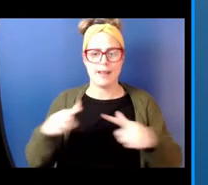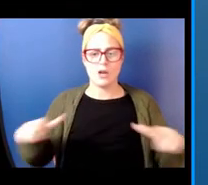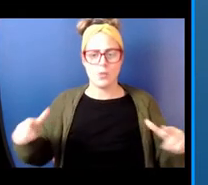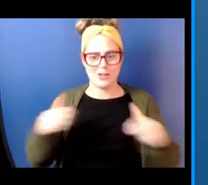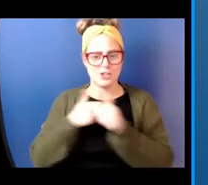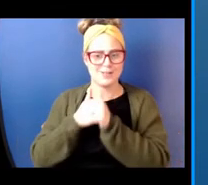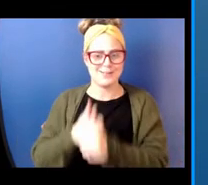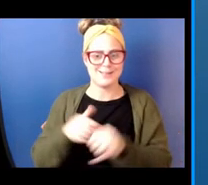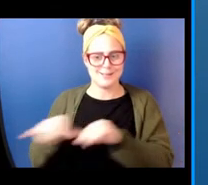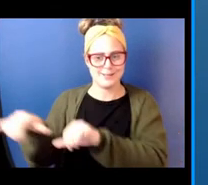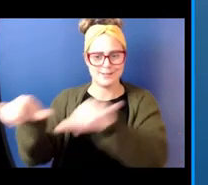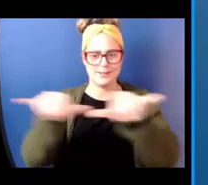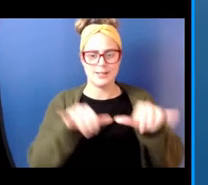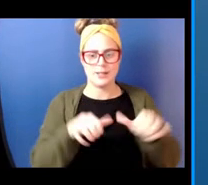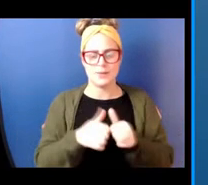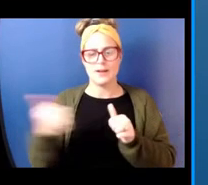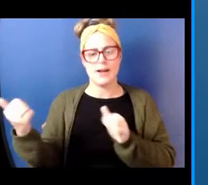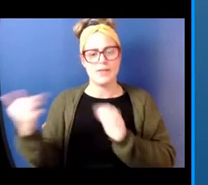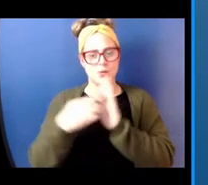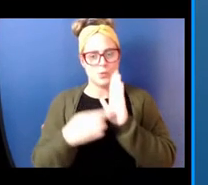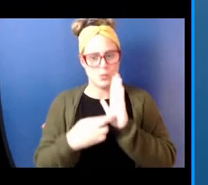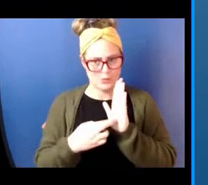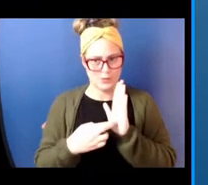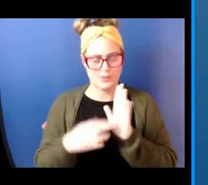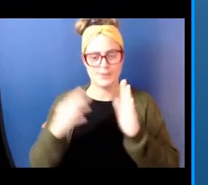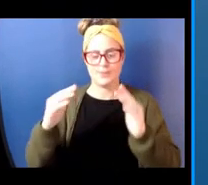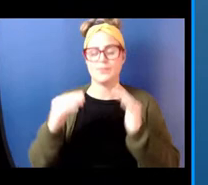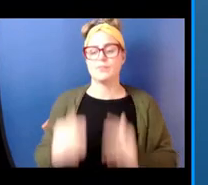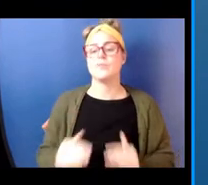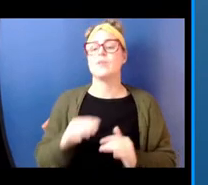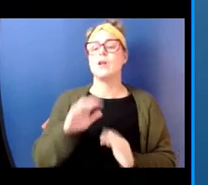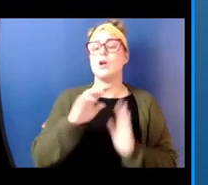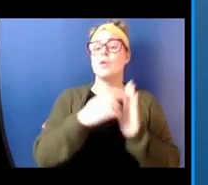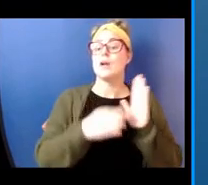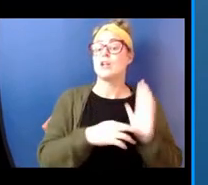our other rules in regulation 4.14